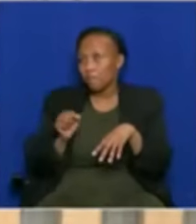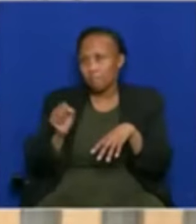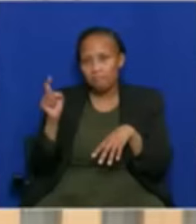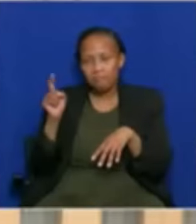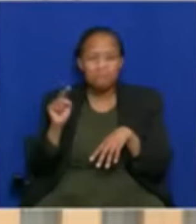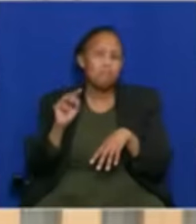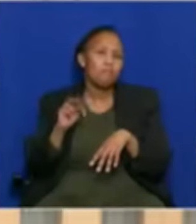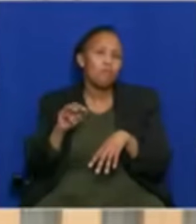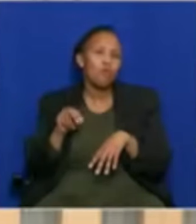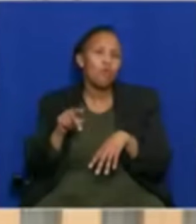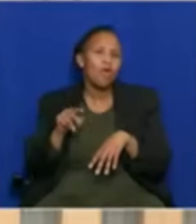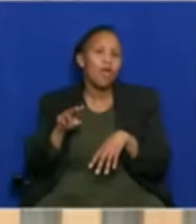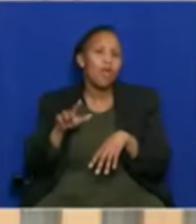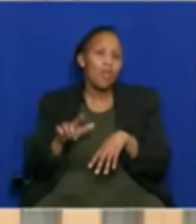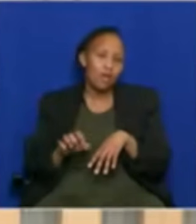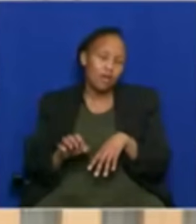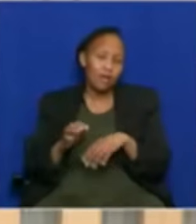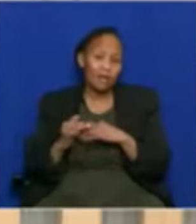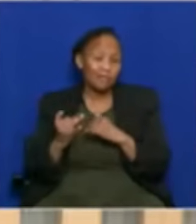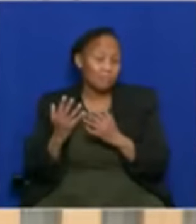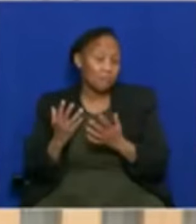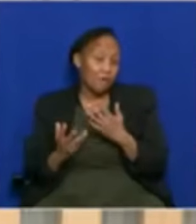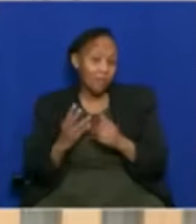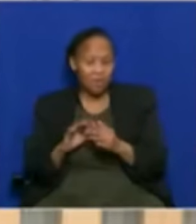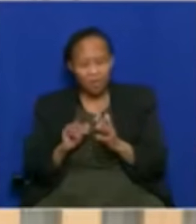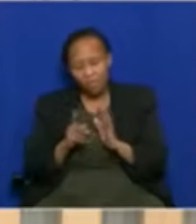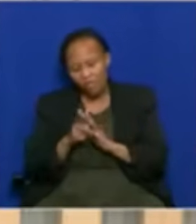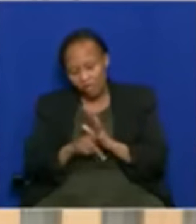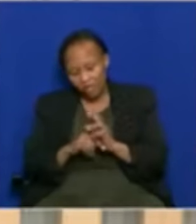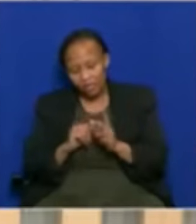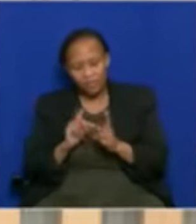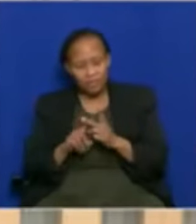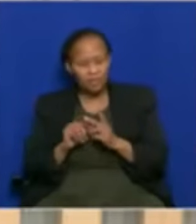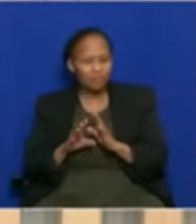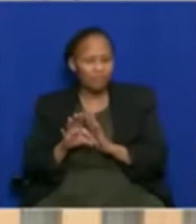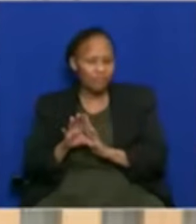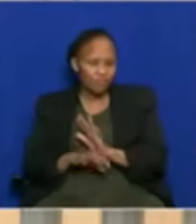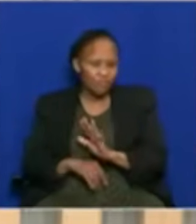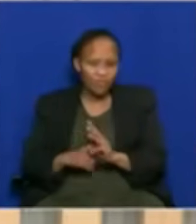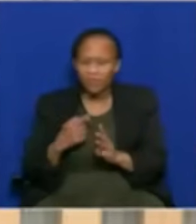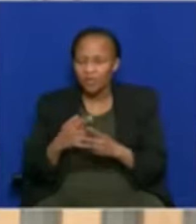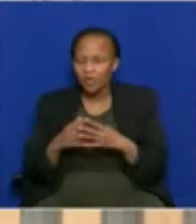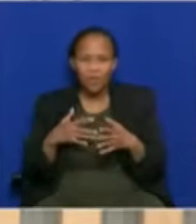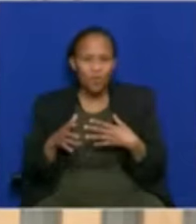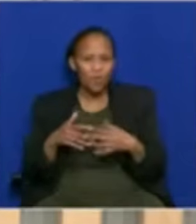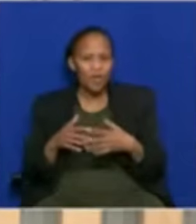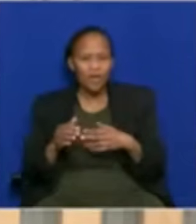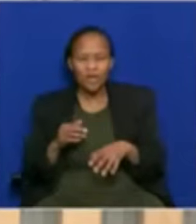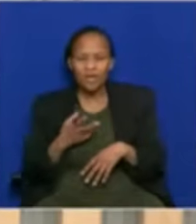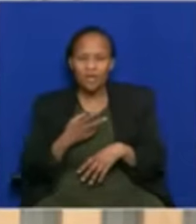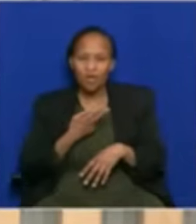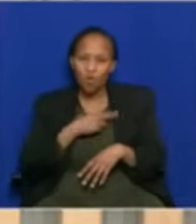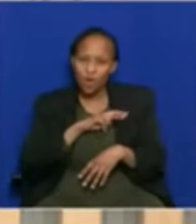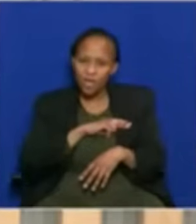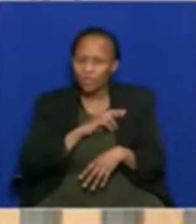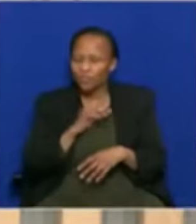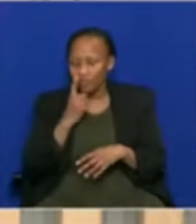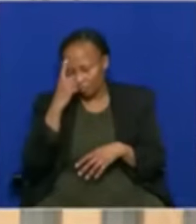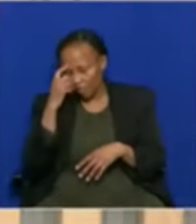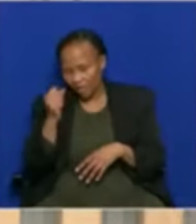the policy, prescripts, constitution, or any religious belief entitle him to be appointed to this